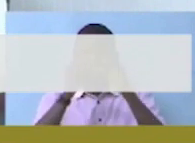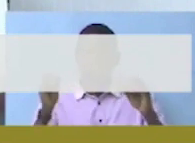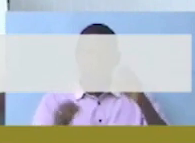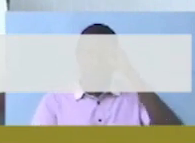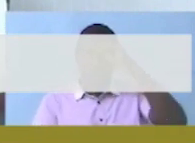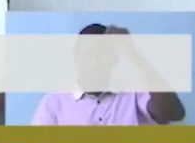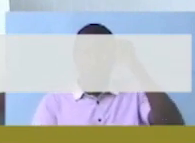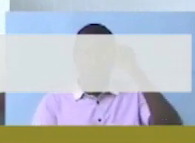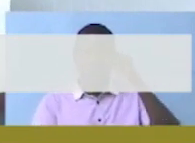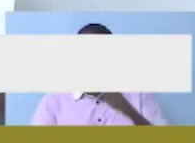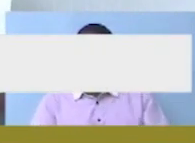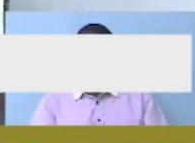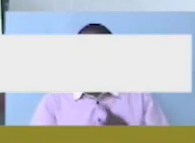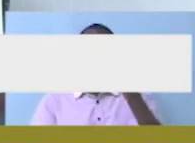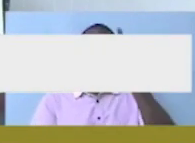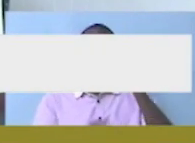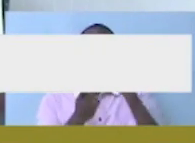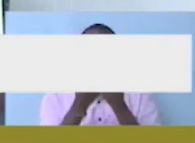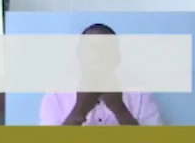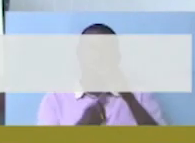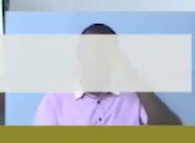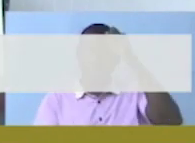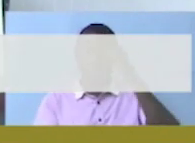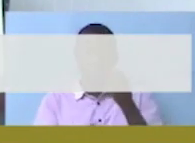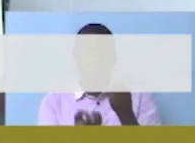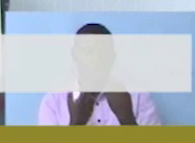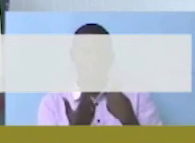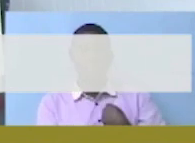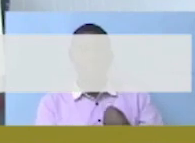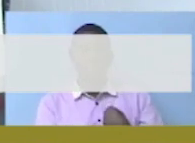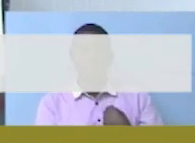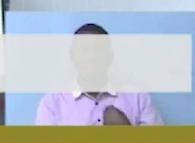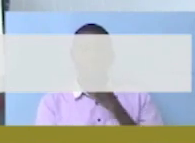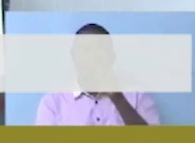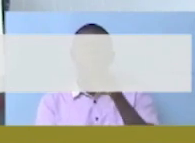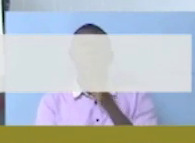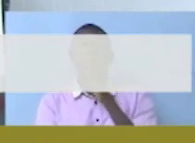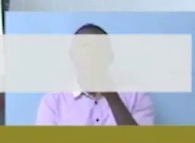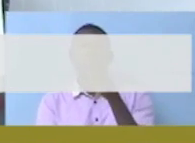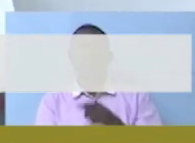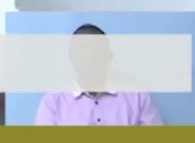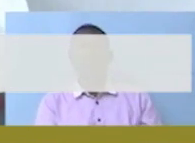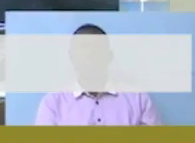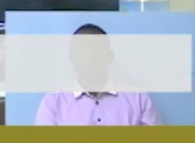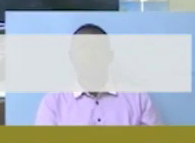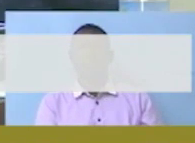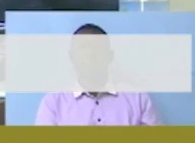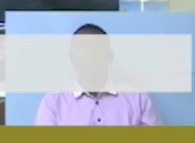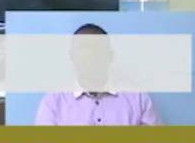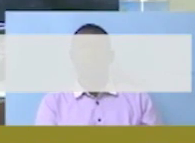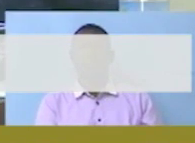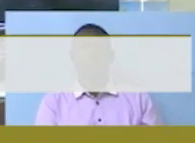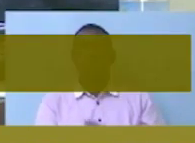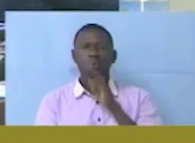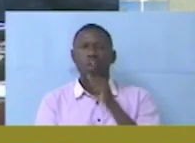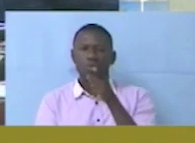tuti rama duga. The first thing he said to me, li ma ñaka wax moy, who are you? Yow yaay kan? But you know, who